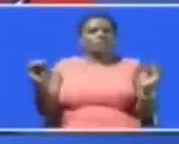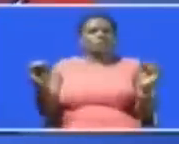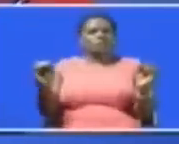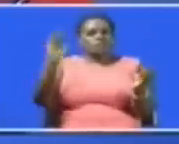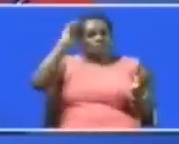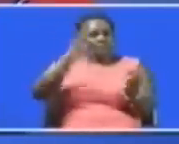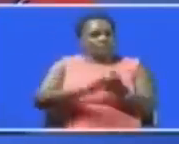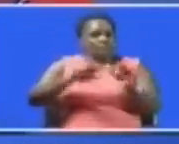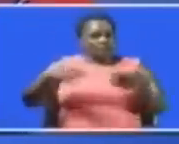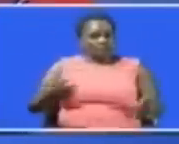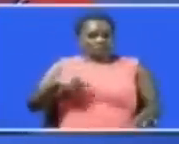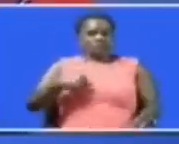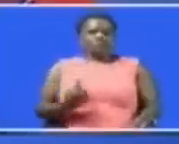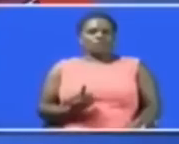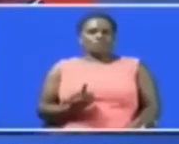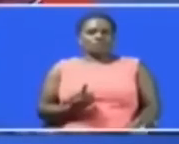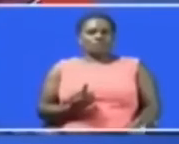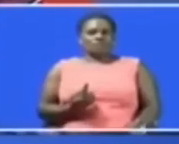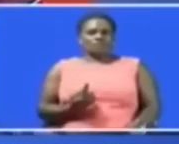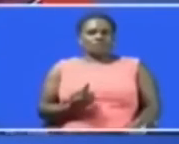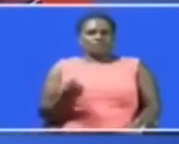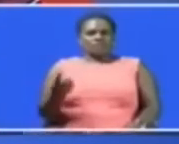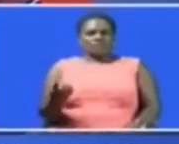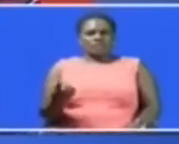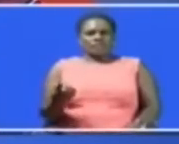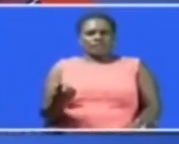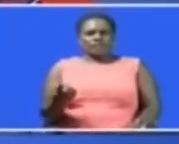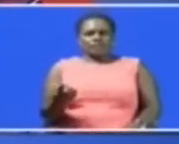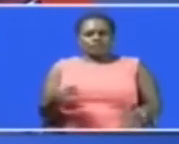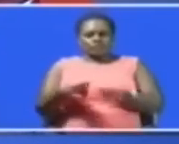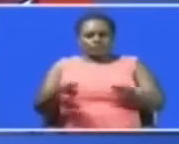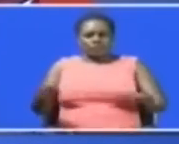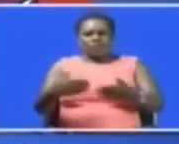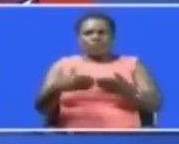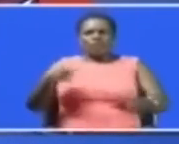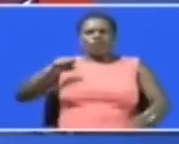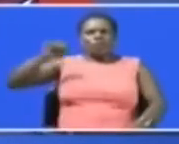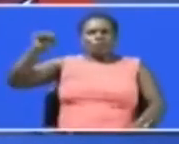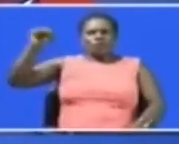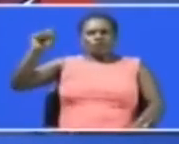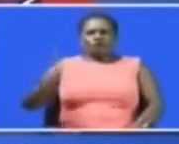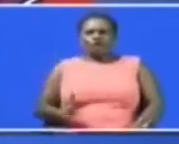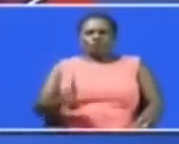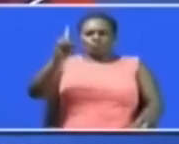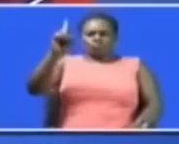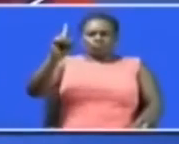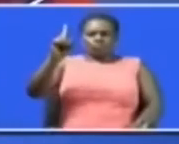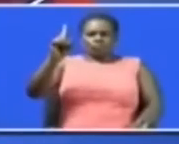myself. I believe that this is just a lull before again the political voltage you know, goes